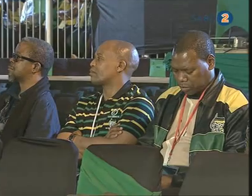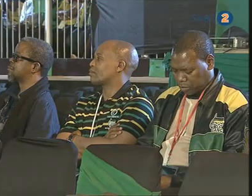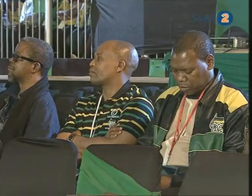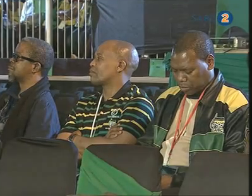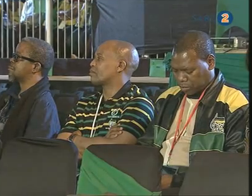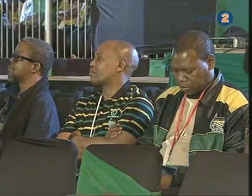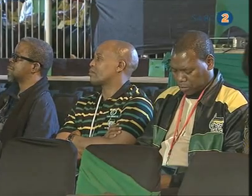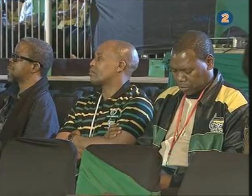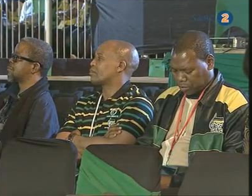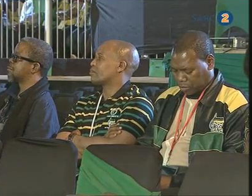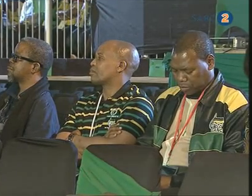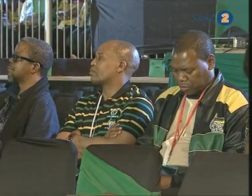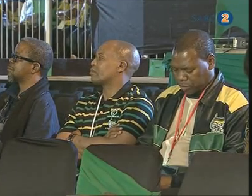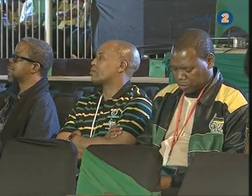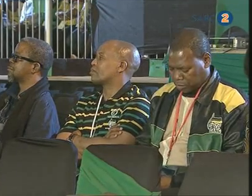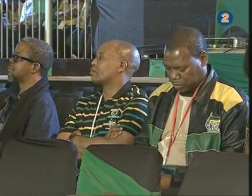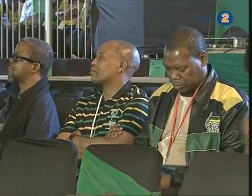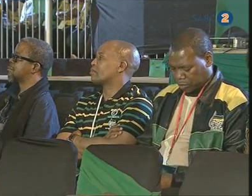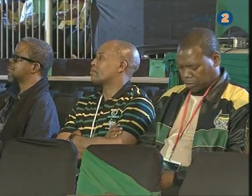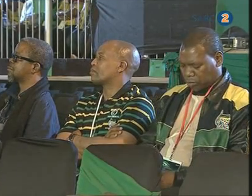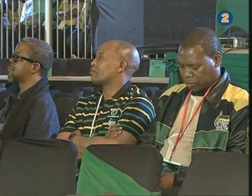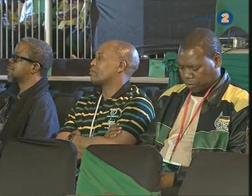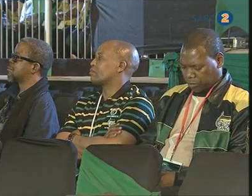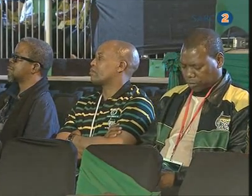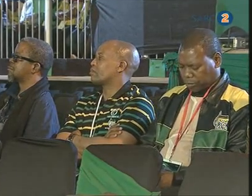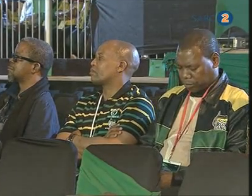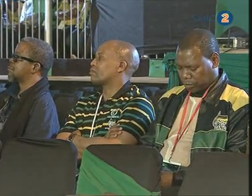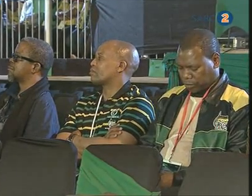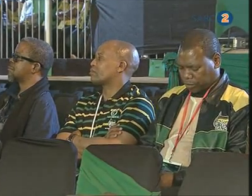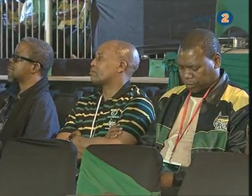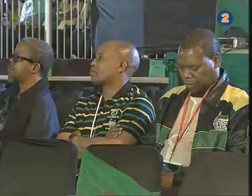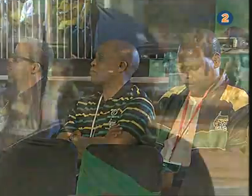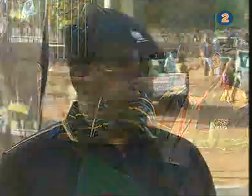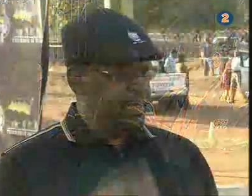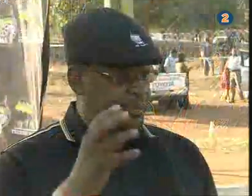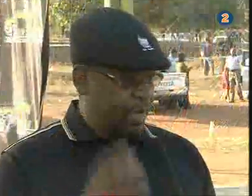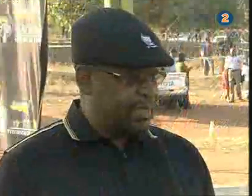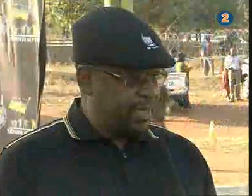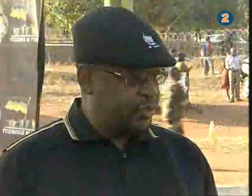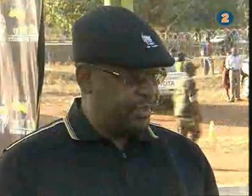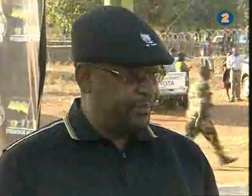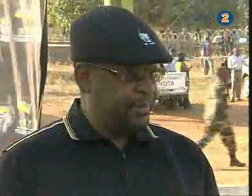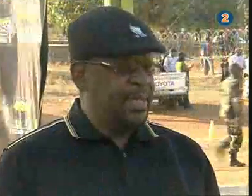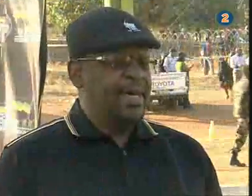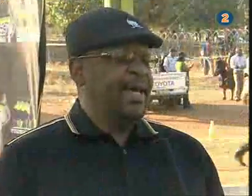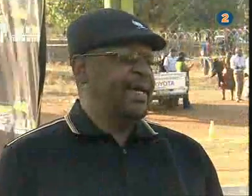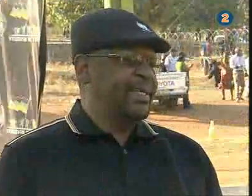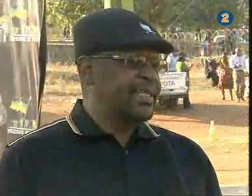this done in Kunu instead of Limpopo. South Africa is one